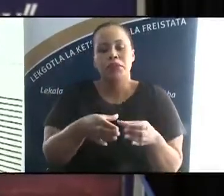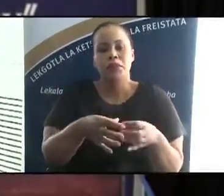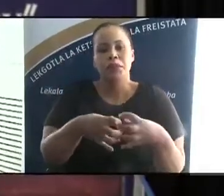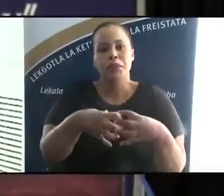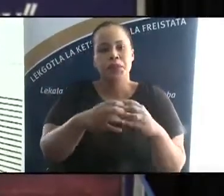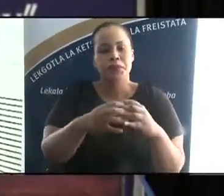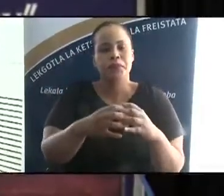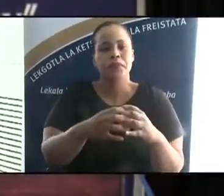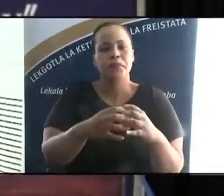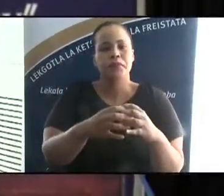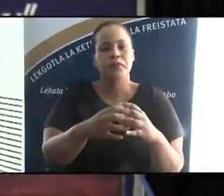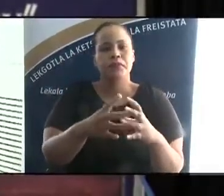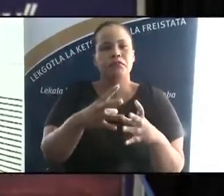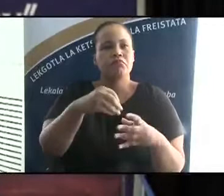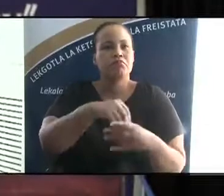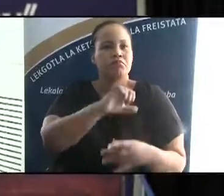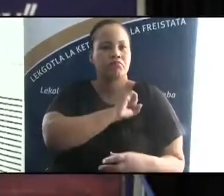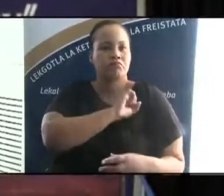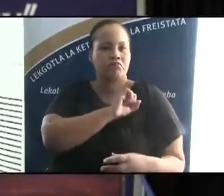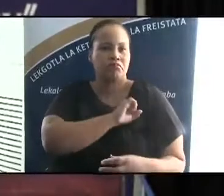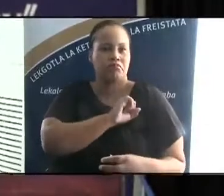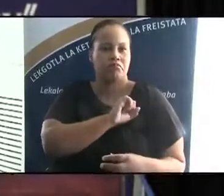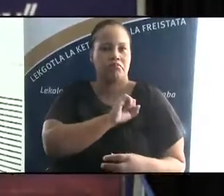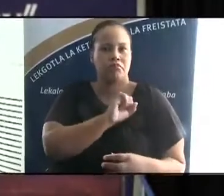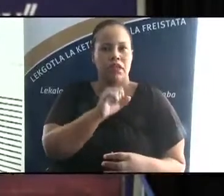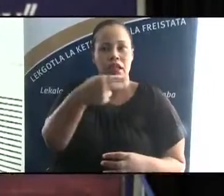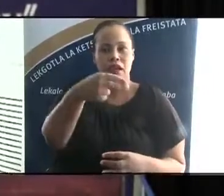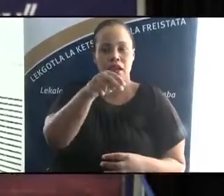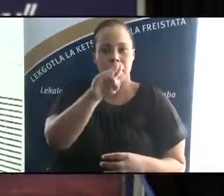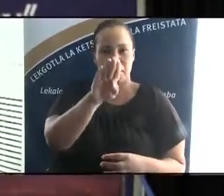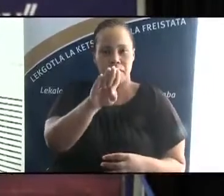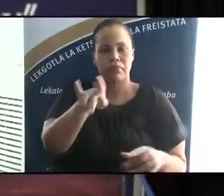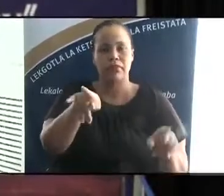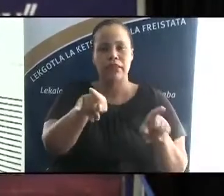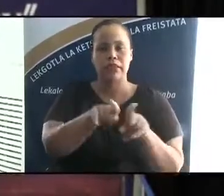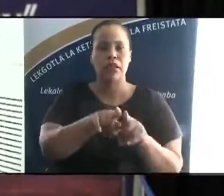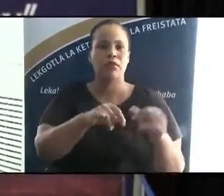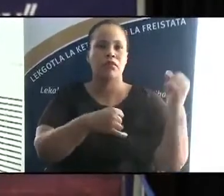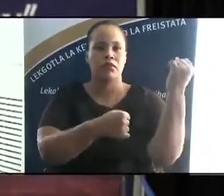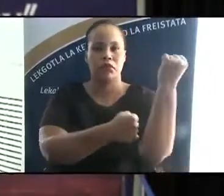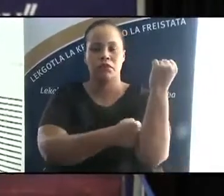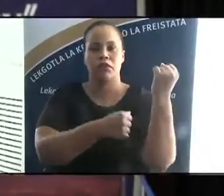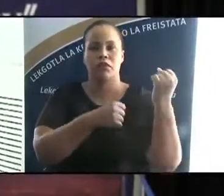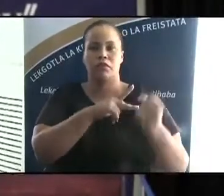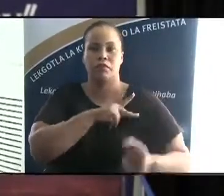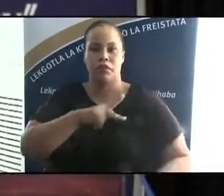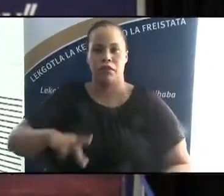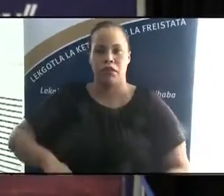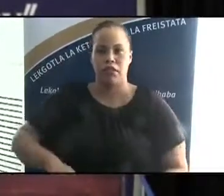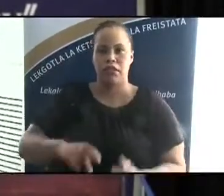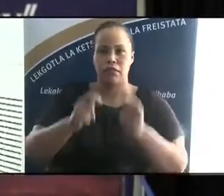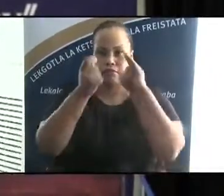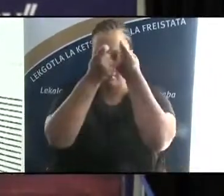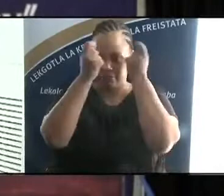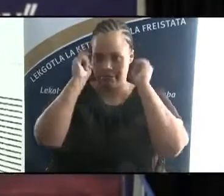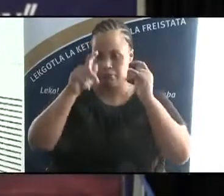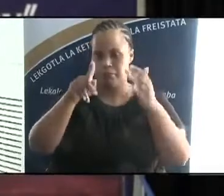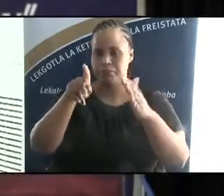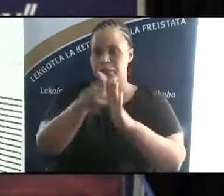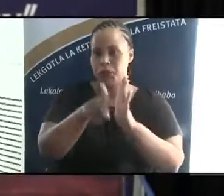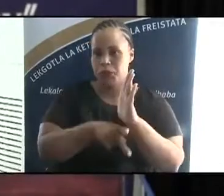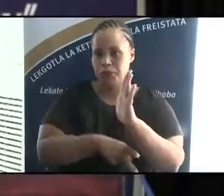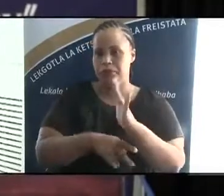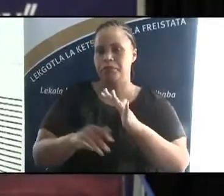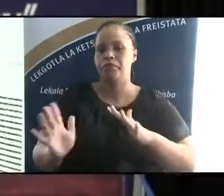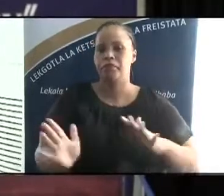ICT Hub and the Office of the Premier in the CUT 4IR program. On industrialization,